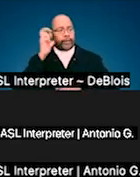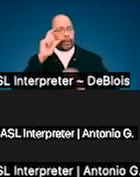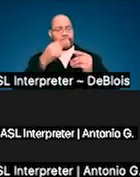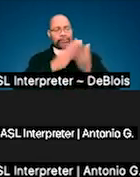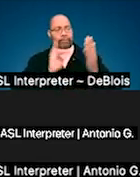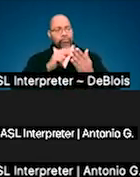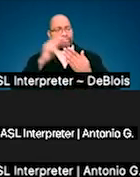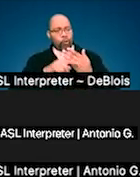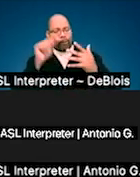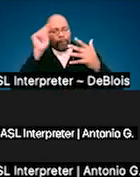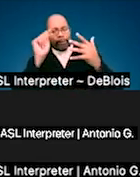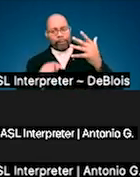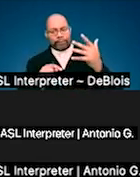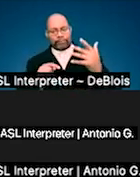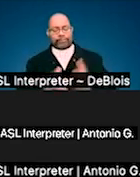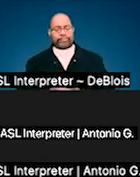these initiatives,